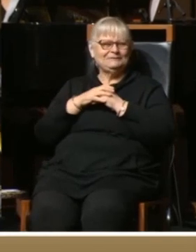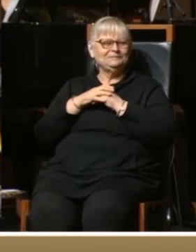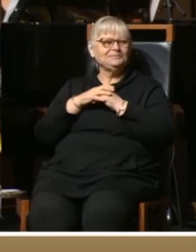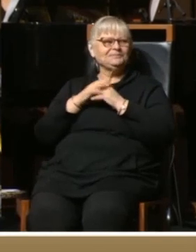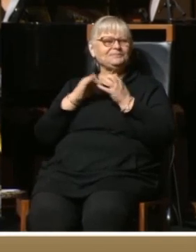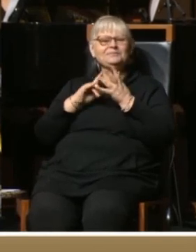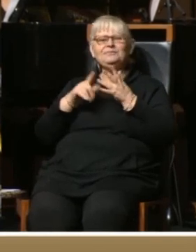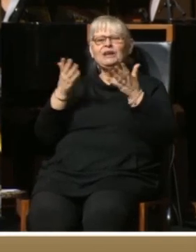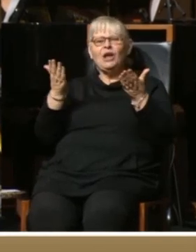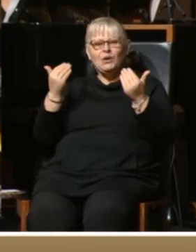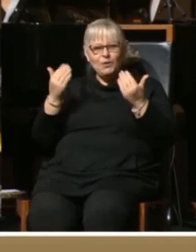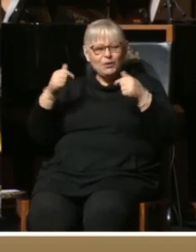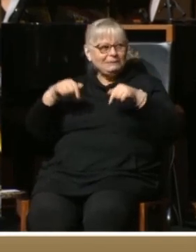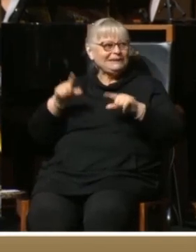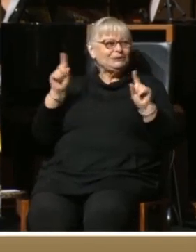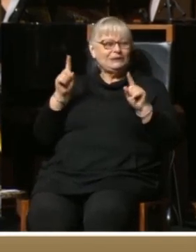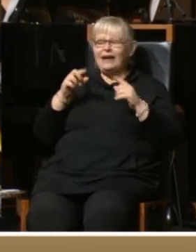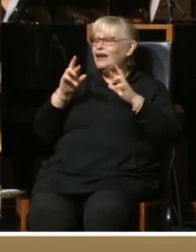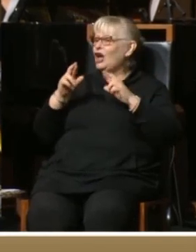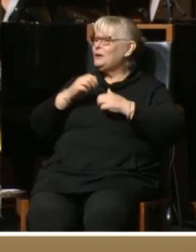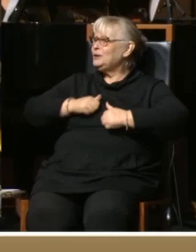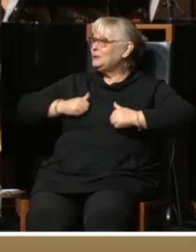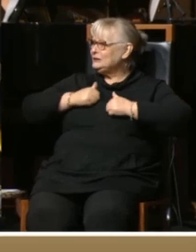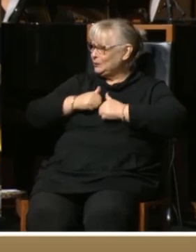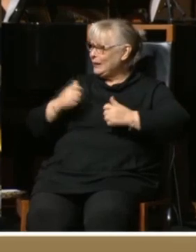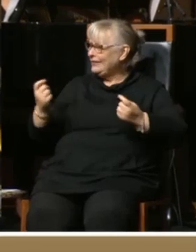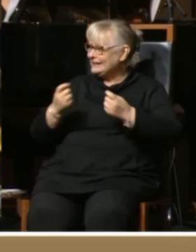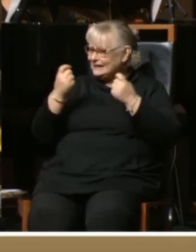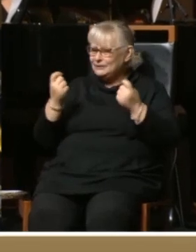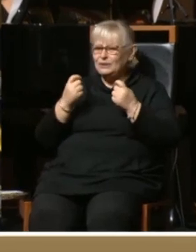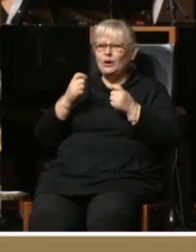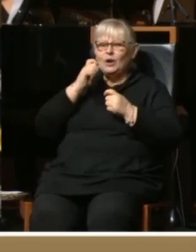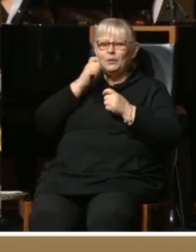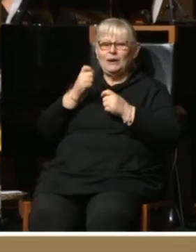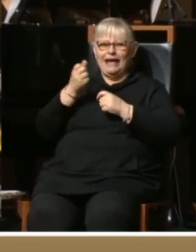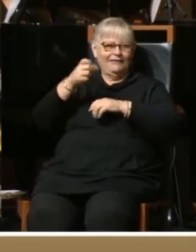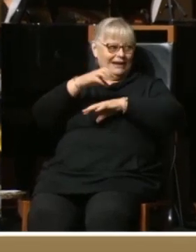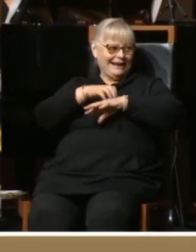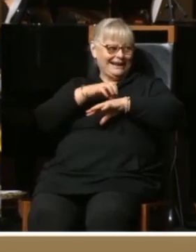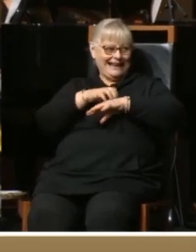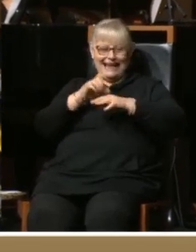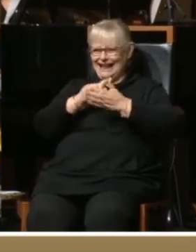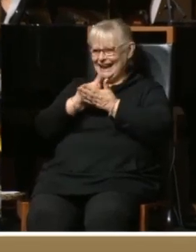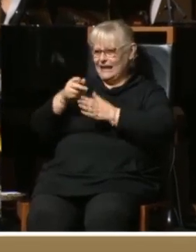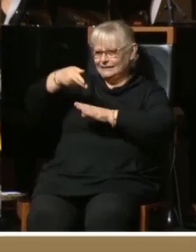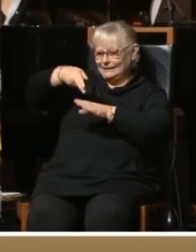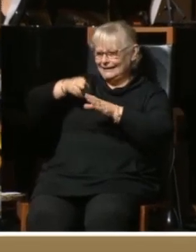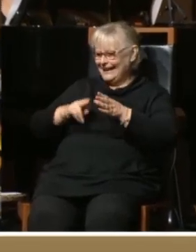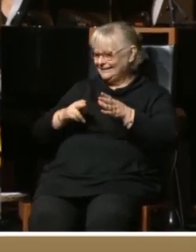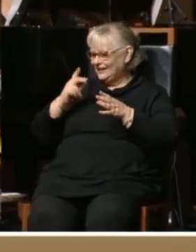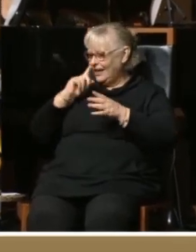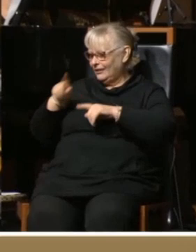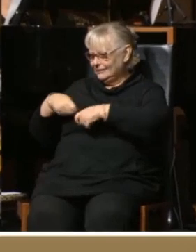So welcome here today. I hope you enjoy our celebrations. We will be cutting a cake later, and I believe there'll be